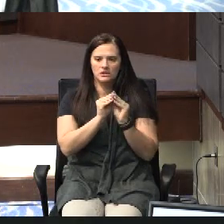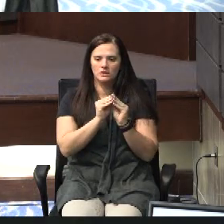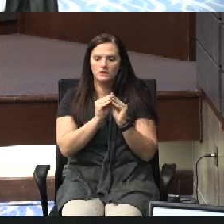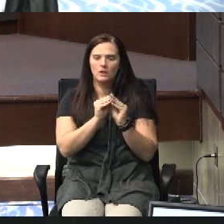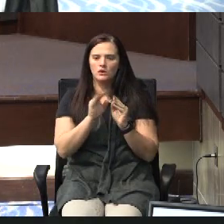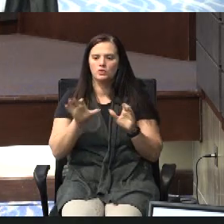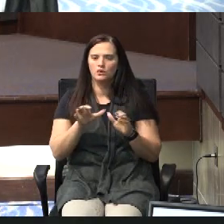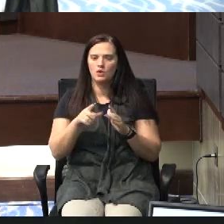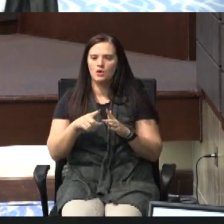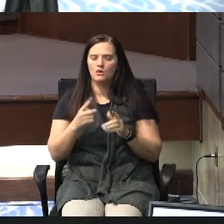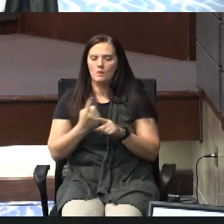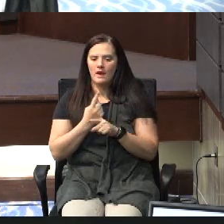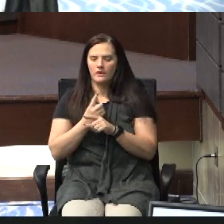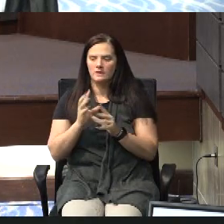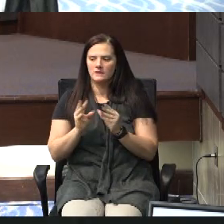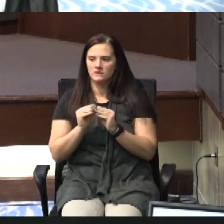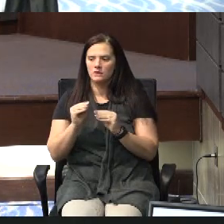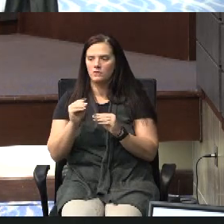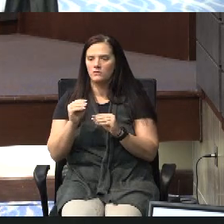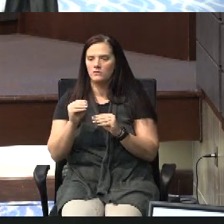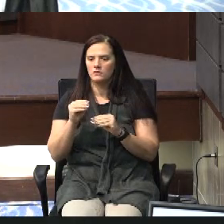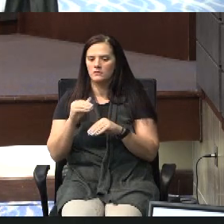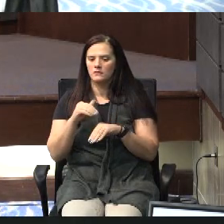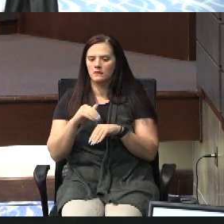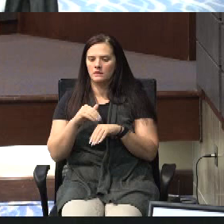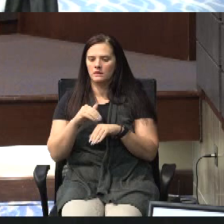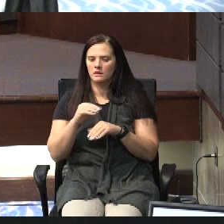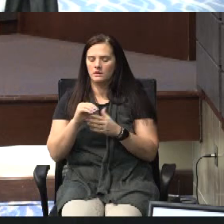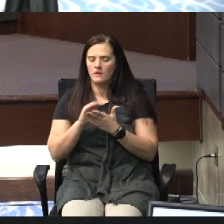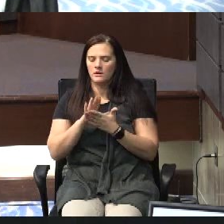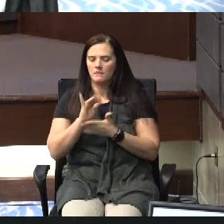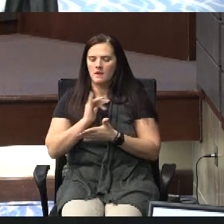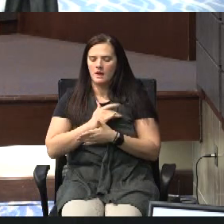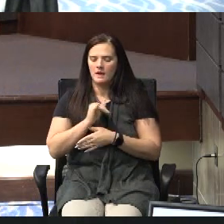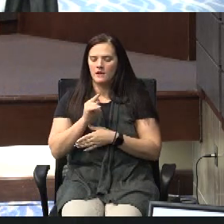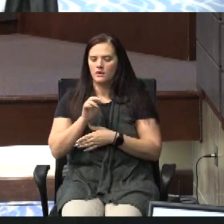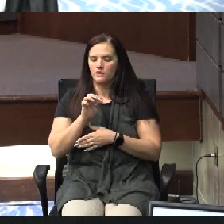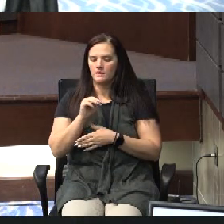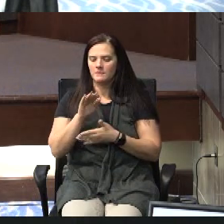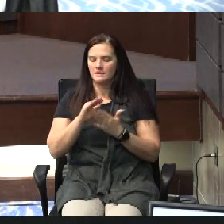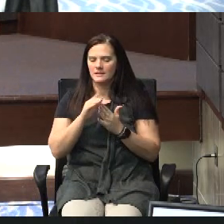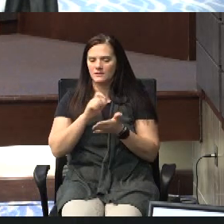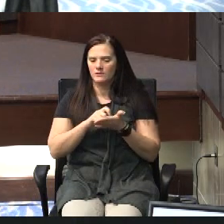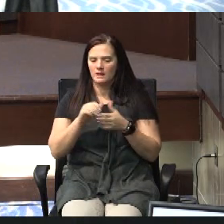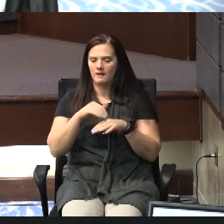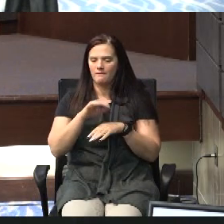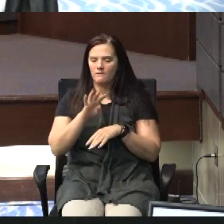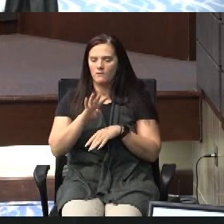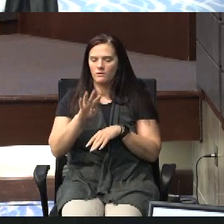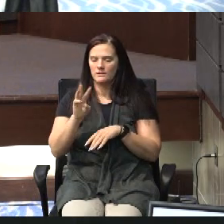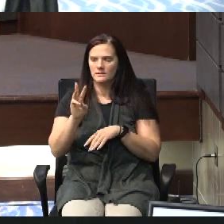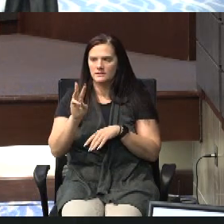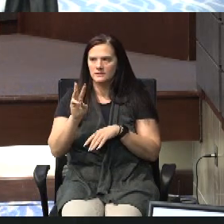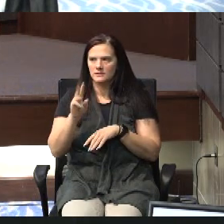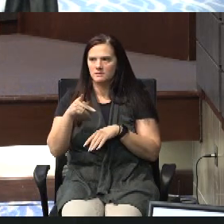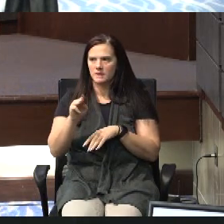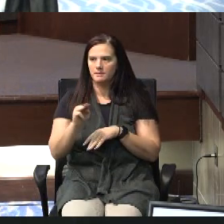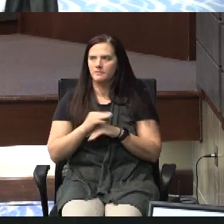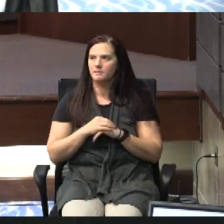regular session for executive session as read into the record by our interim city secretary at 4:46